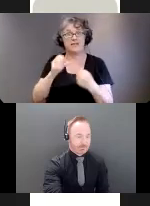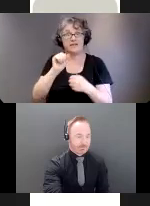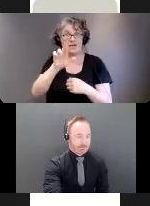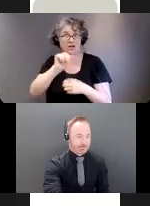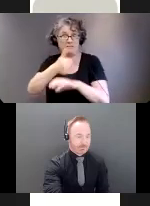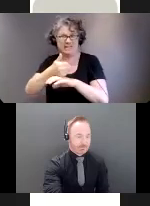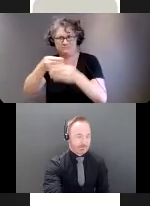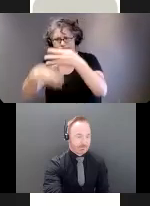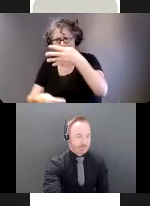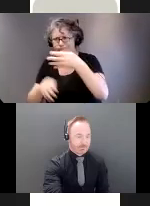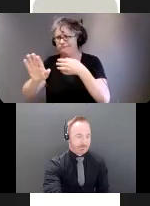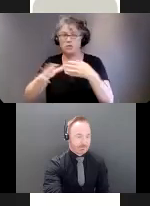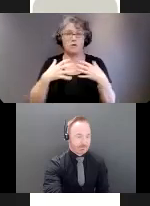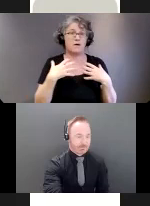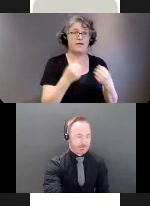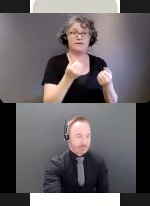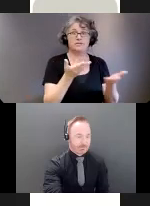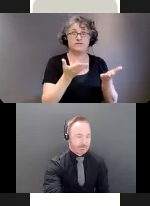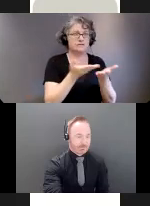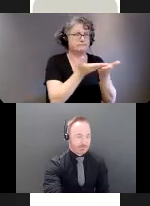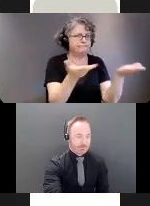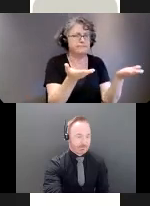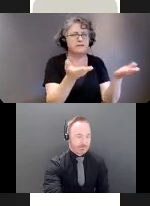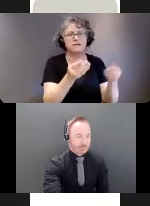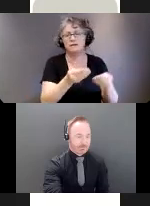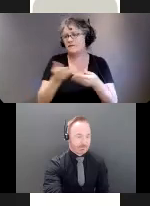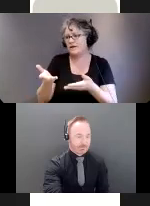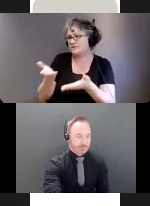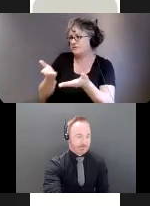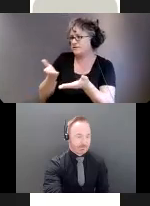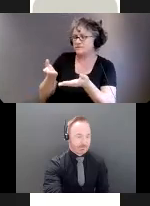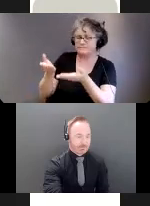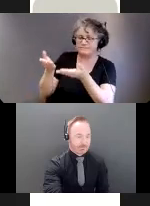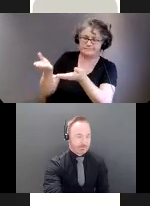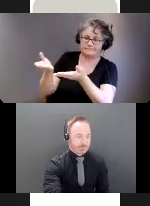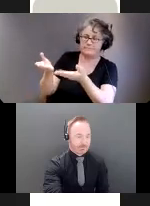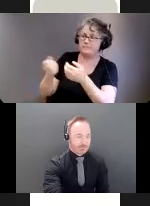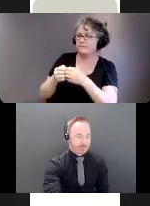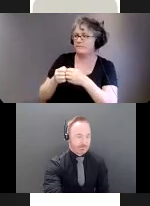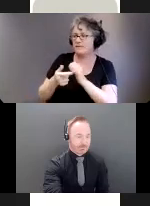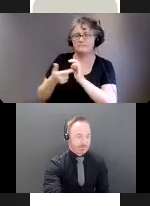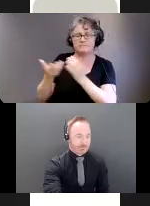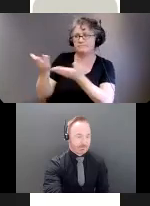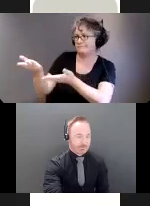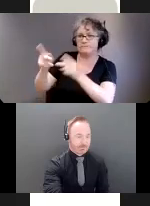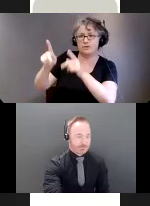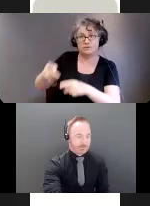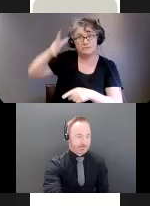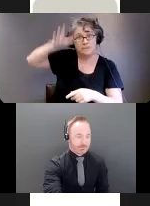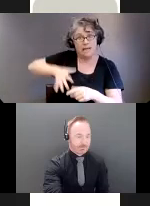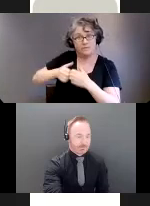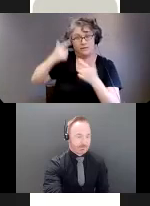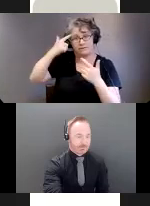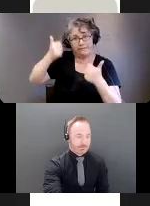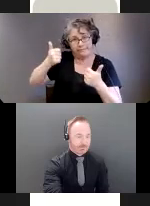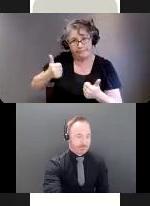or healthcare services that might be providing services to someone with, for example, dementia, who is also